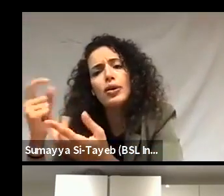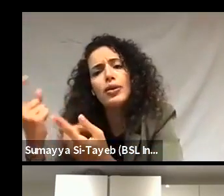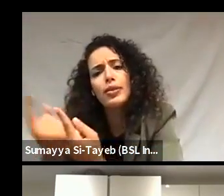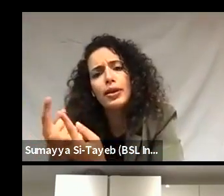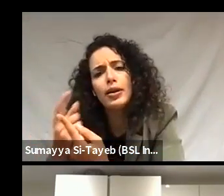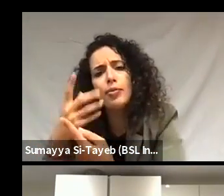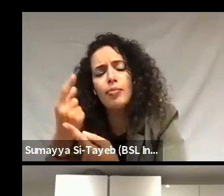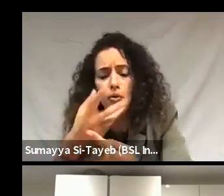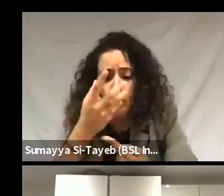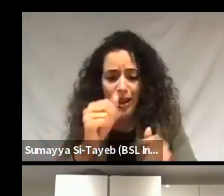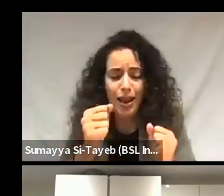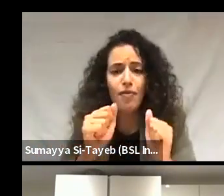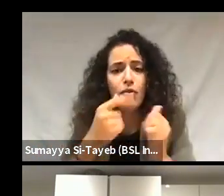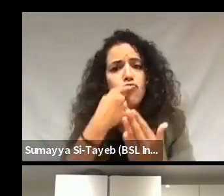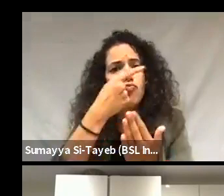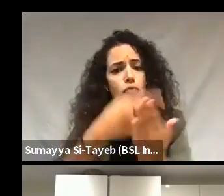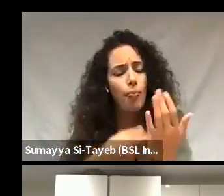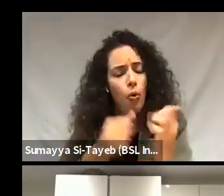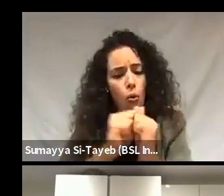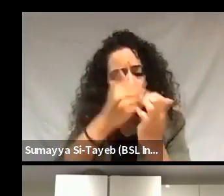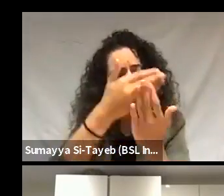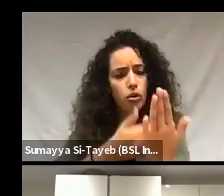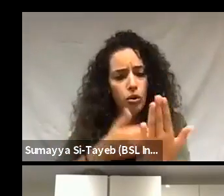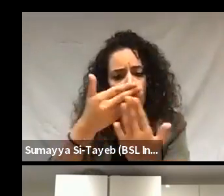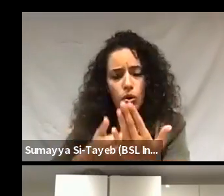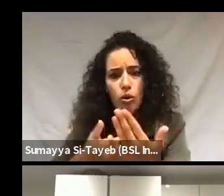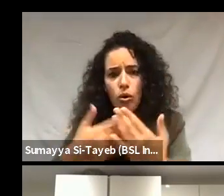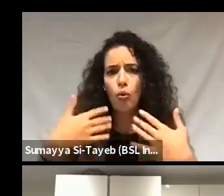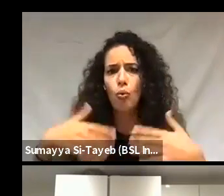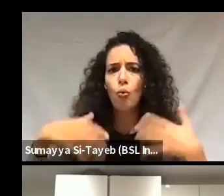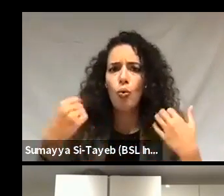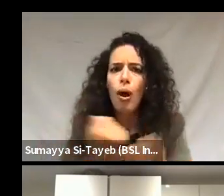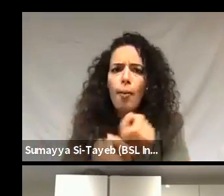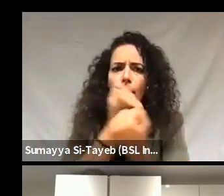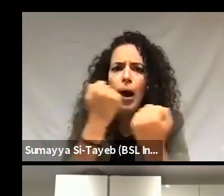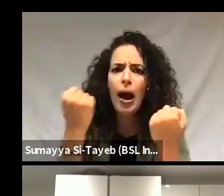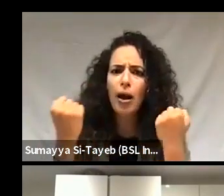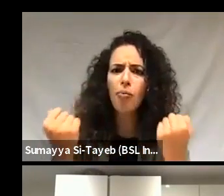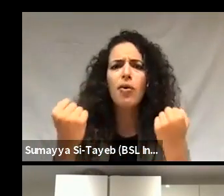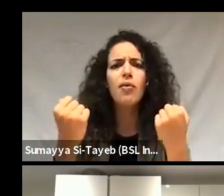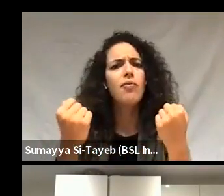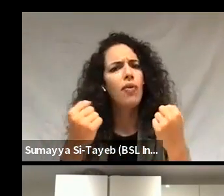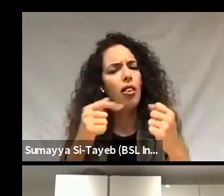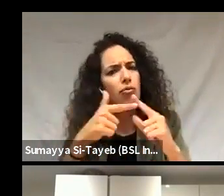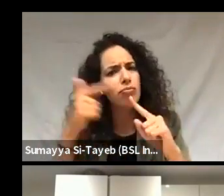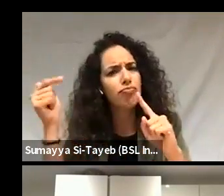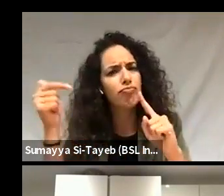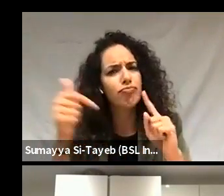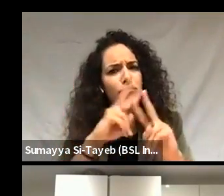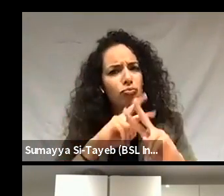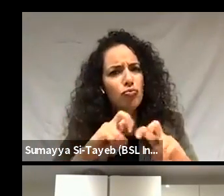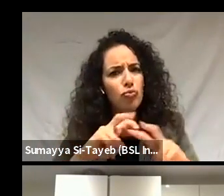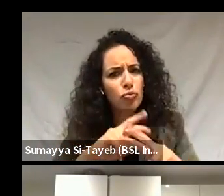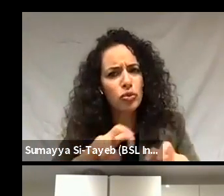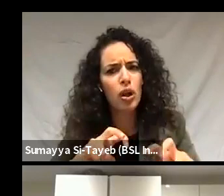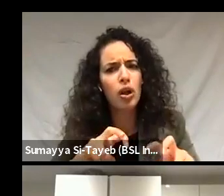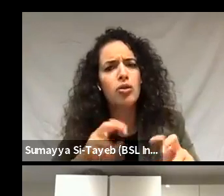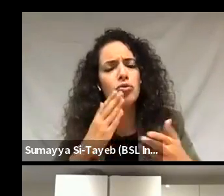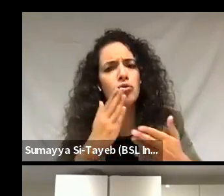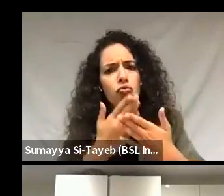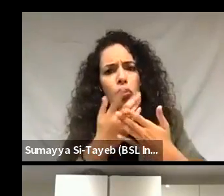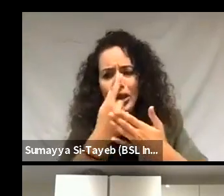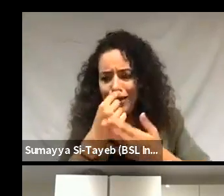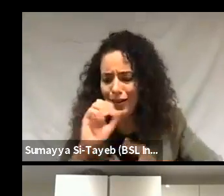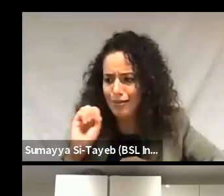and credible piece of research to not only contribute but perhaps even change